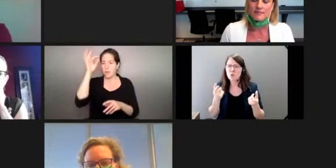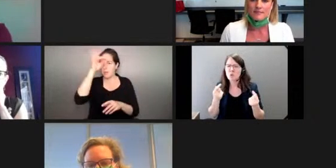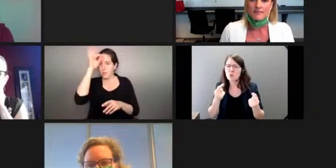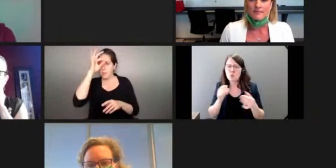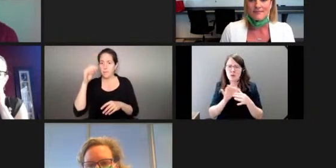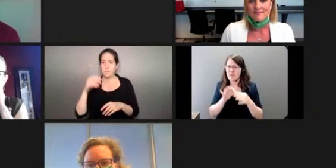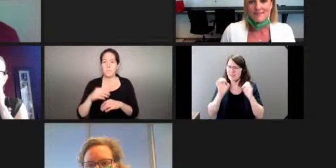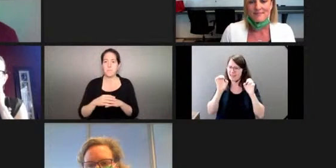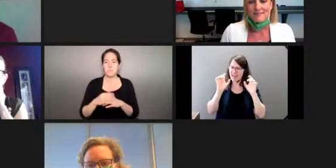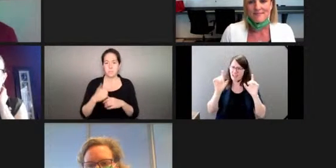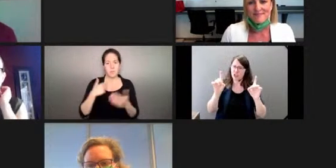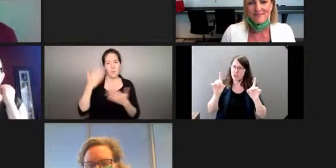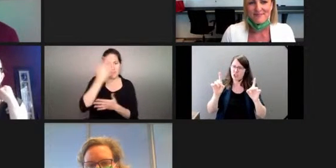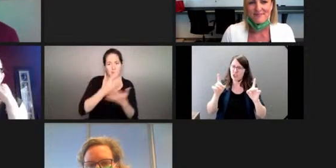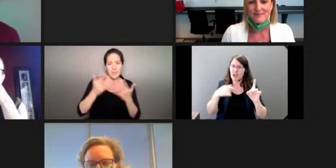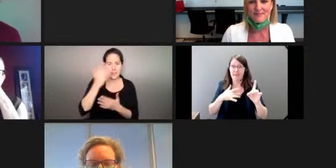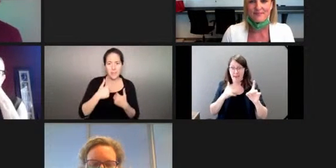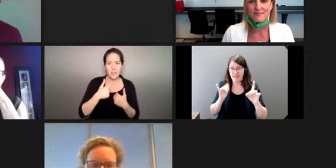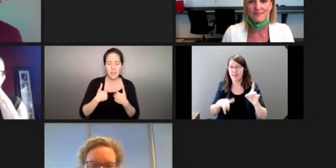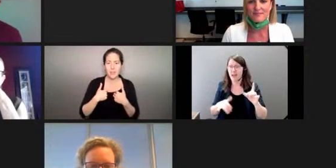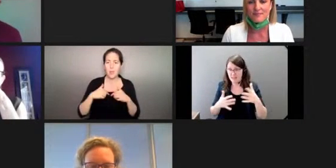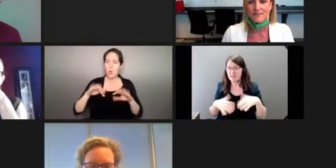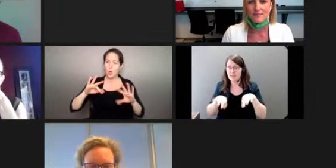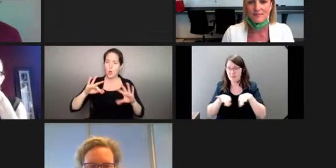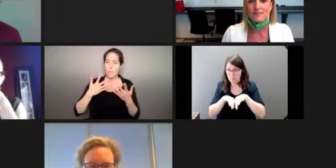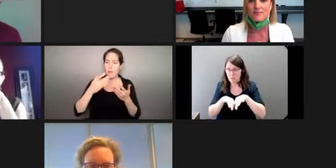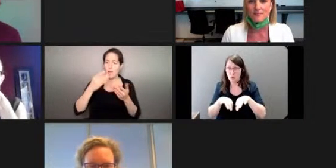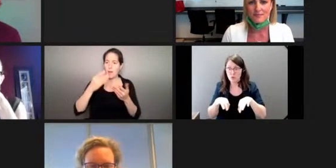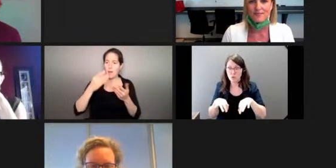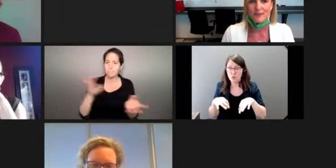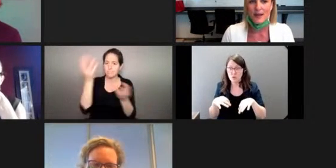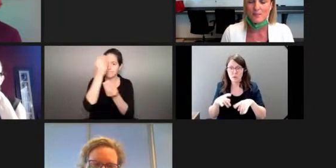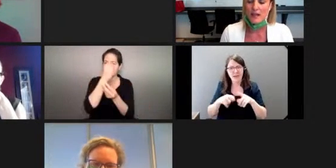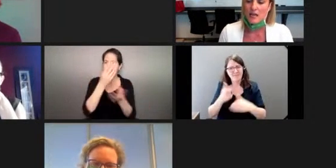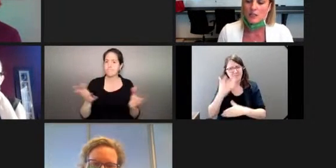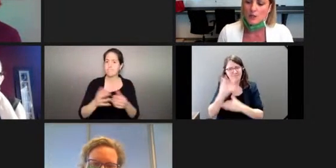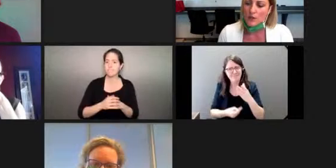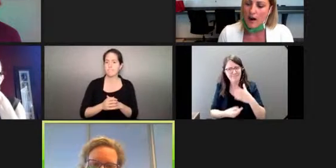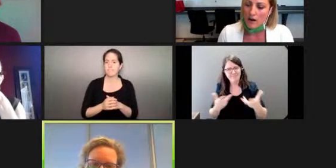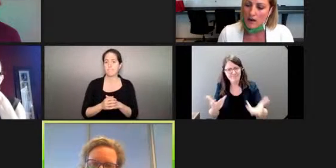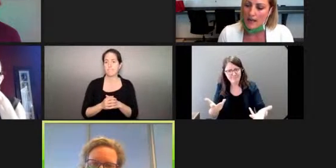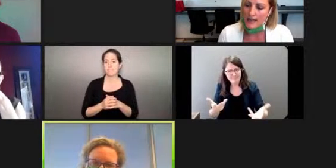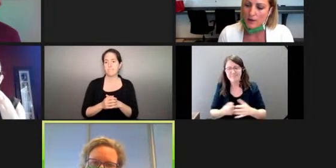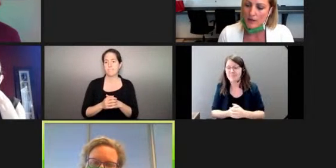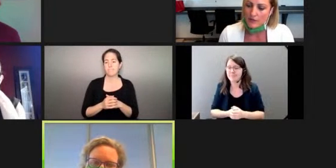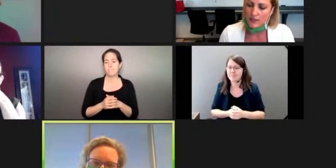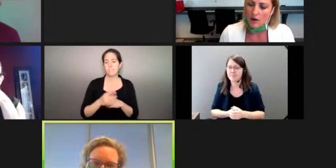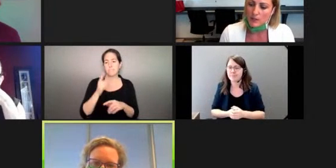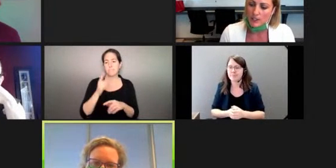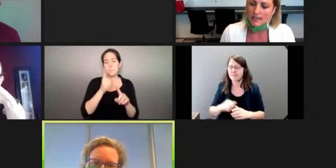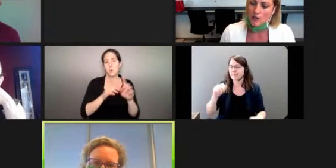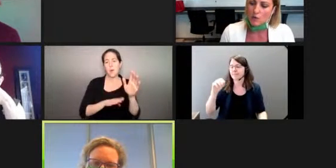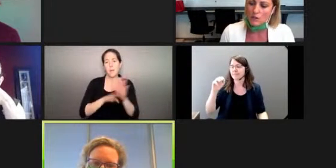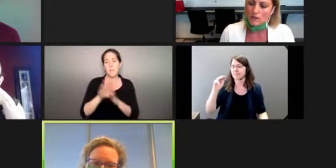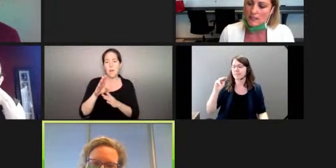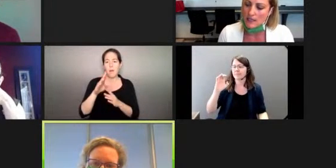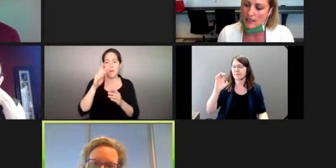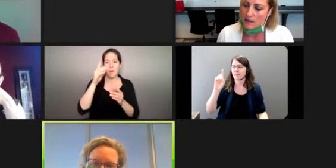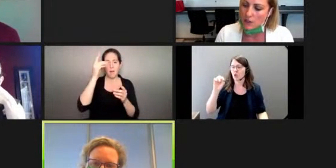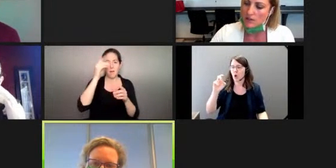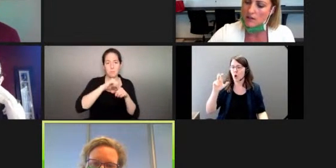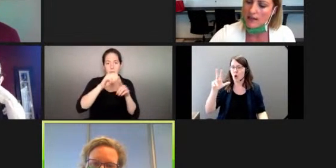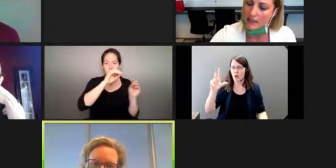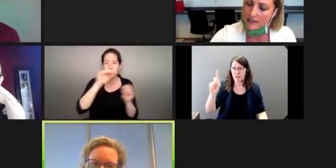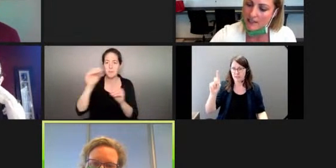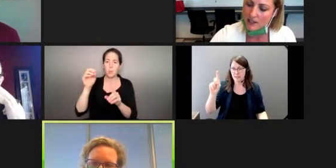are we going to deal with that in terms of further education? So there are a number of different options that you will see.